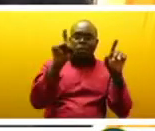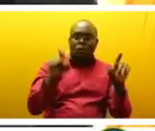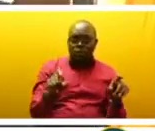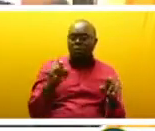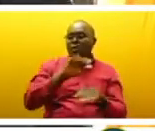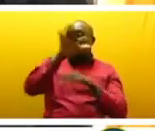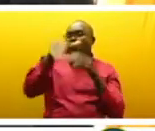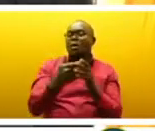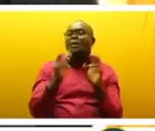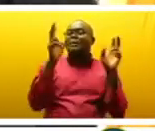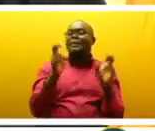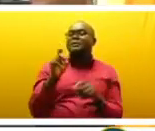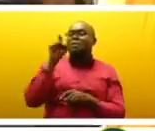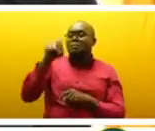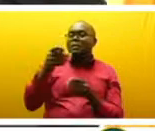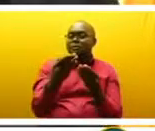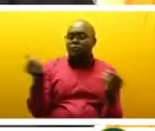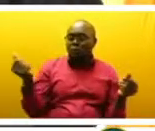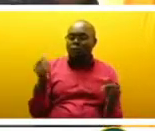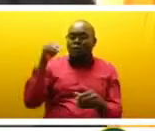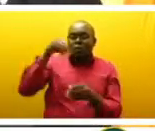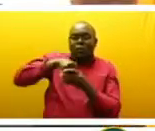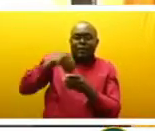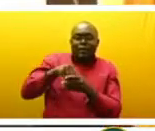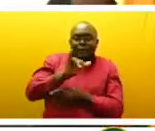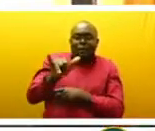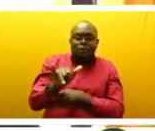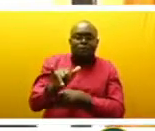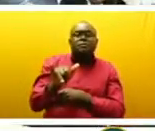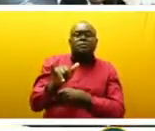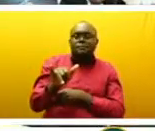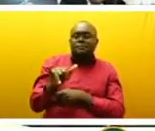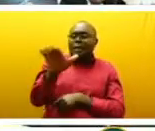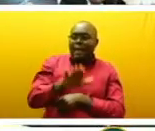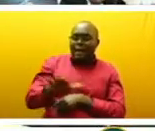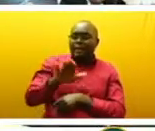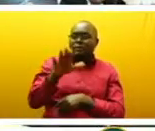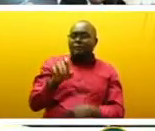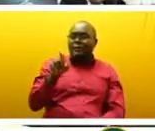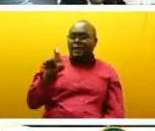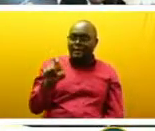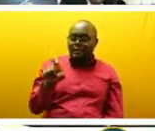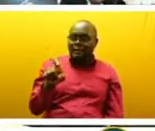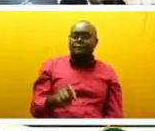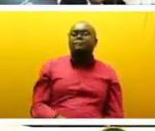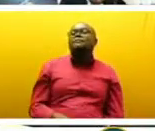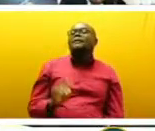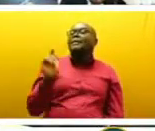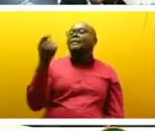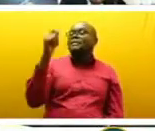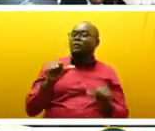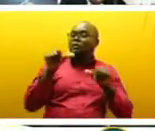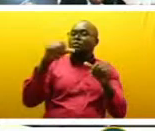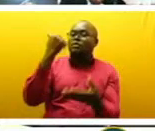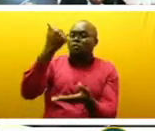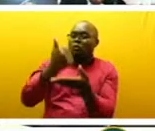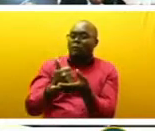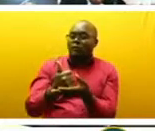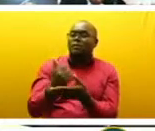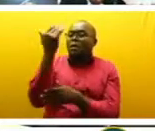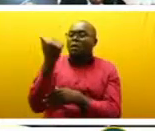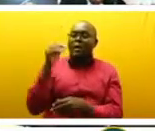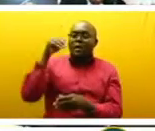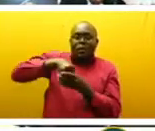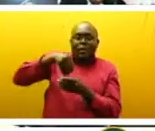these issues can be addressed within those existing parameters. And when I say the president will continue in office, of course,